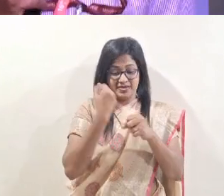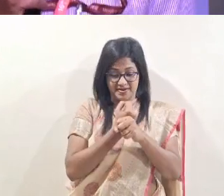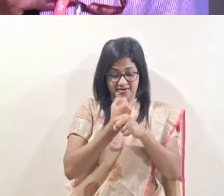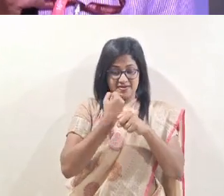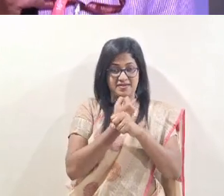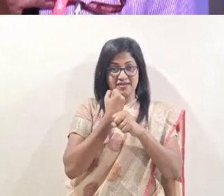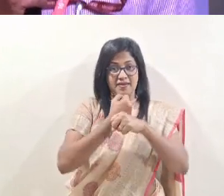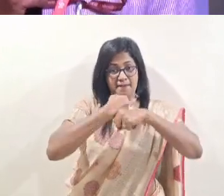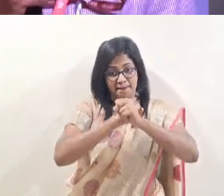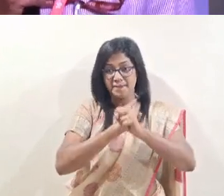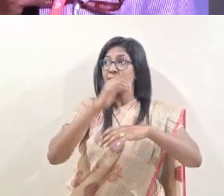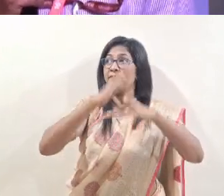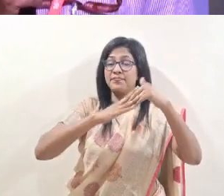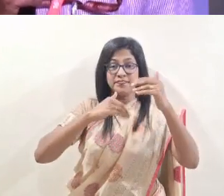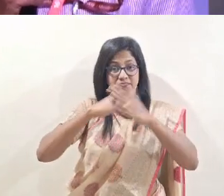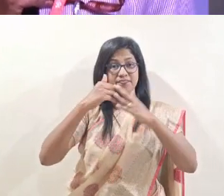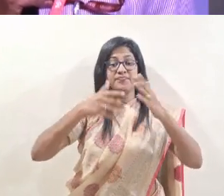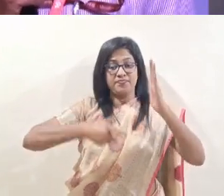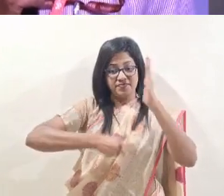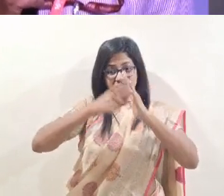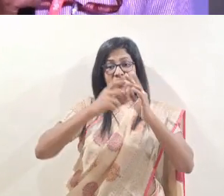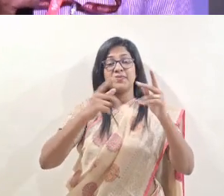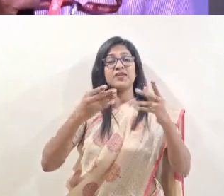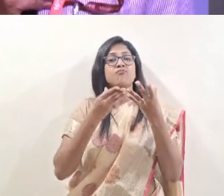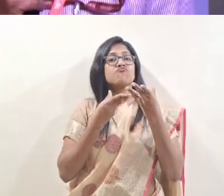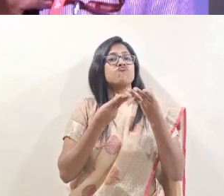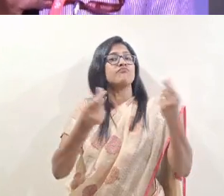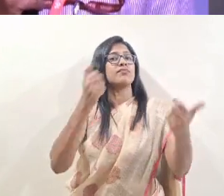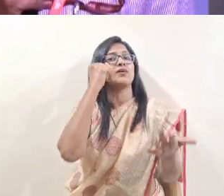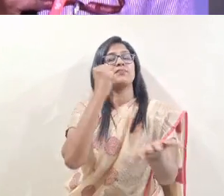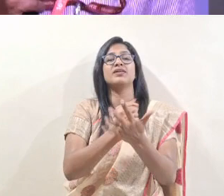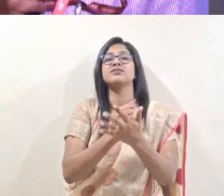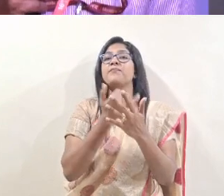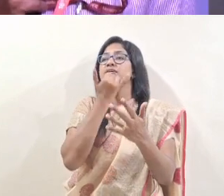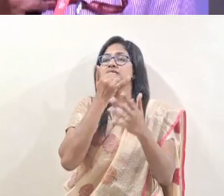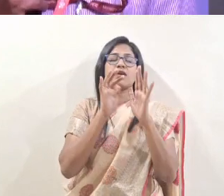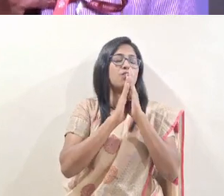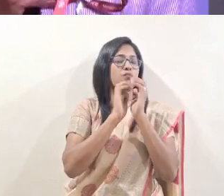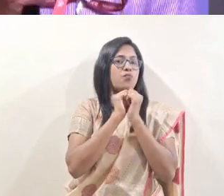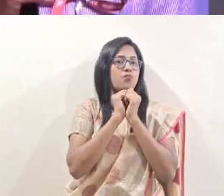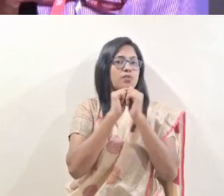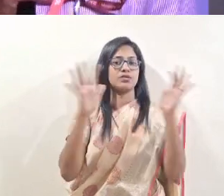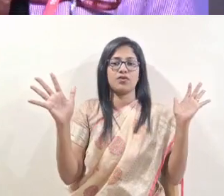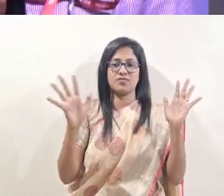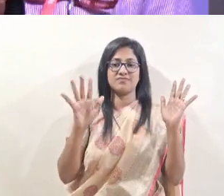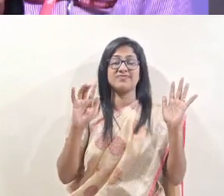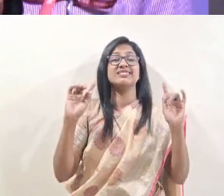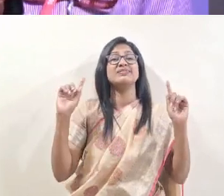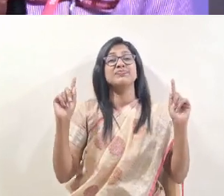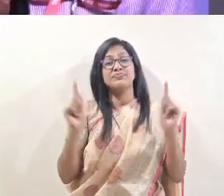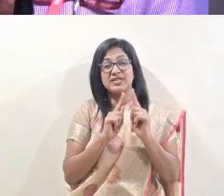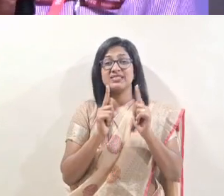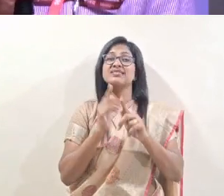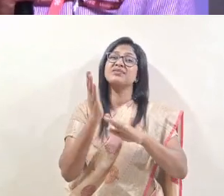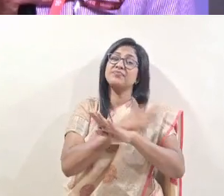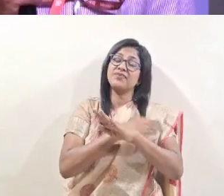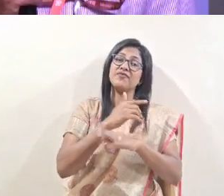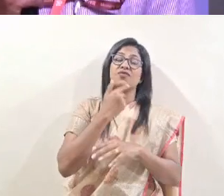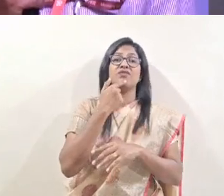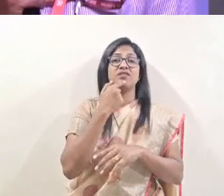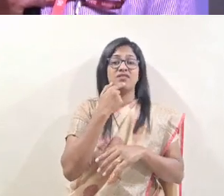it, you should be doing it flawless. I think briefly I touched up in that.